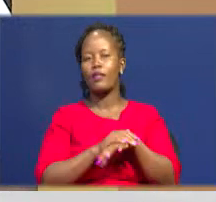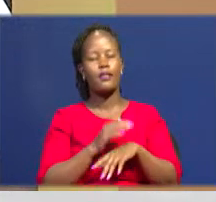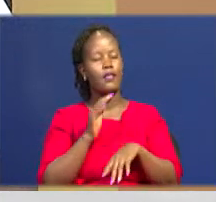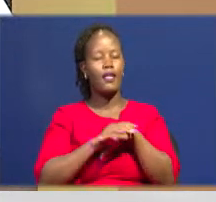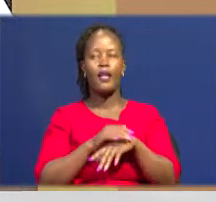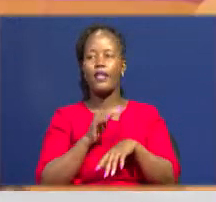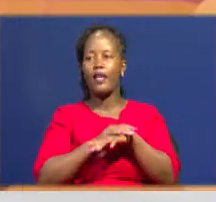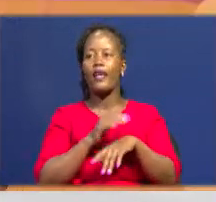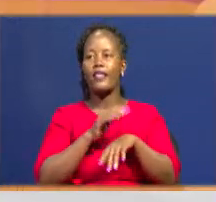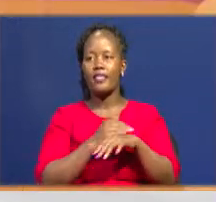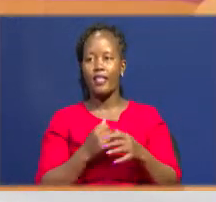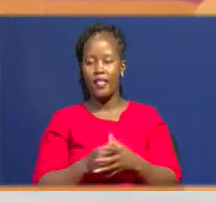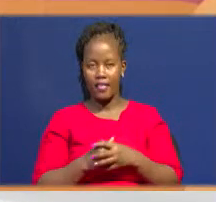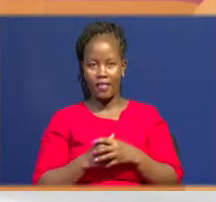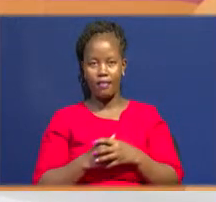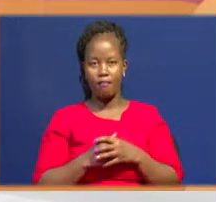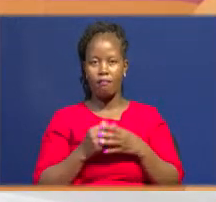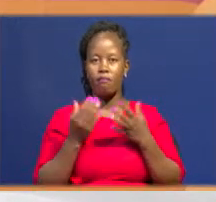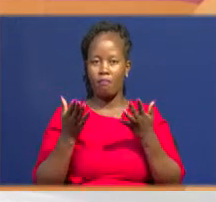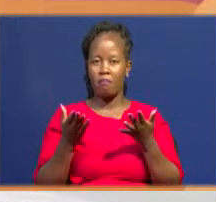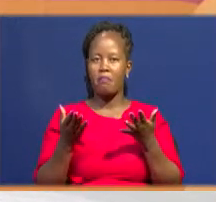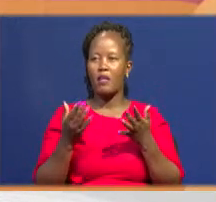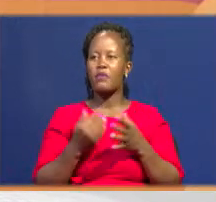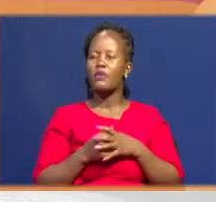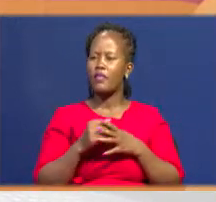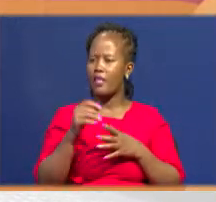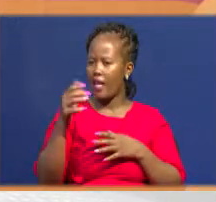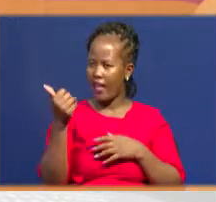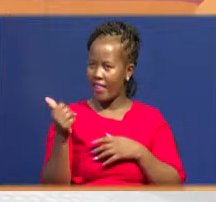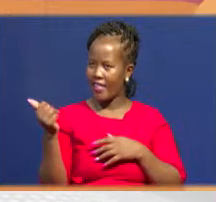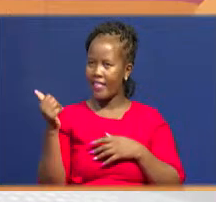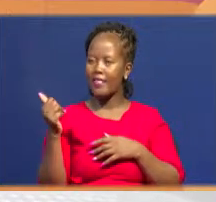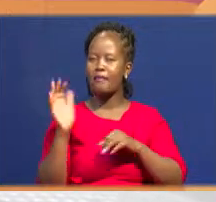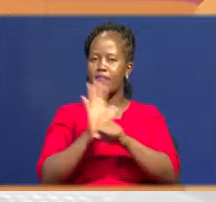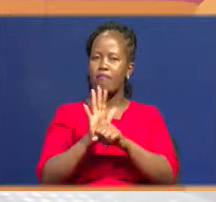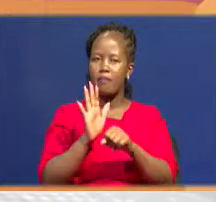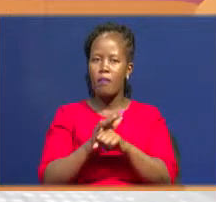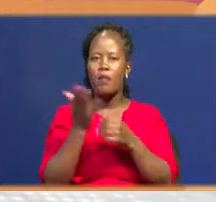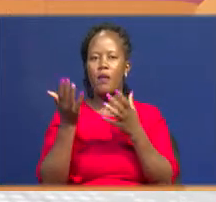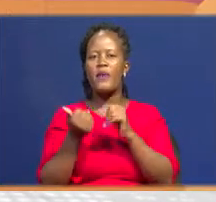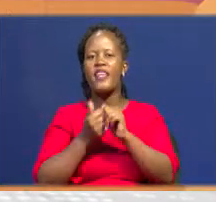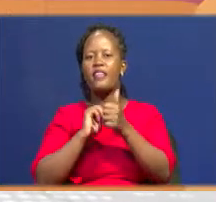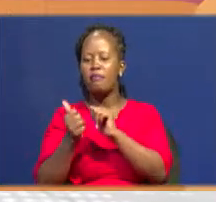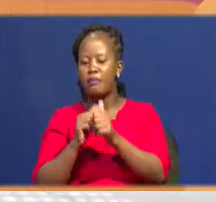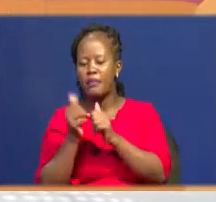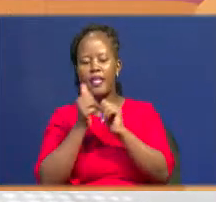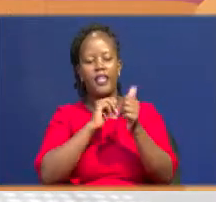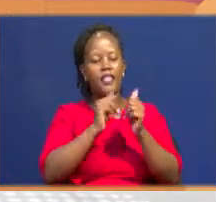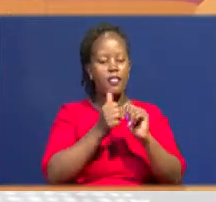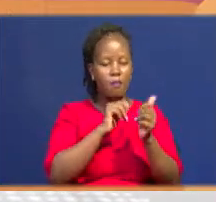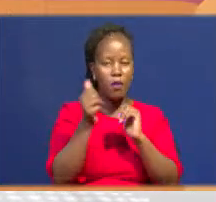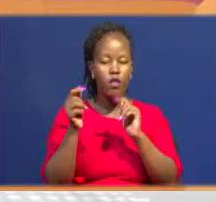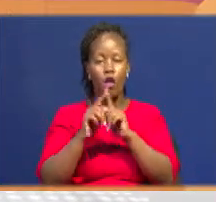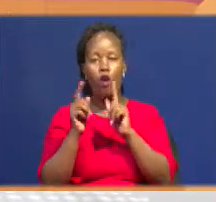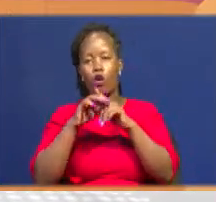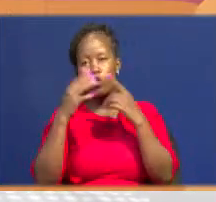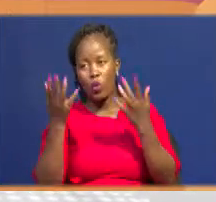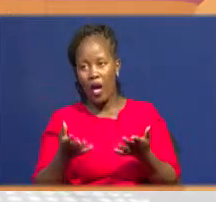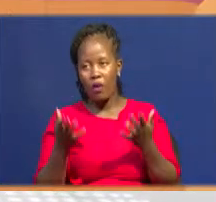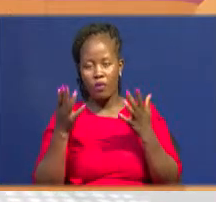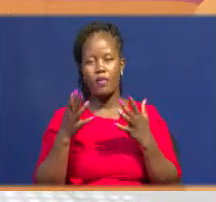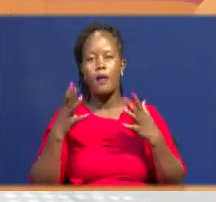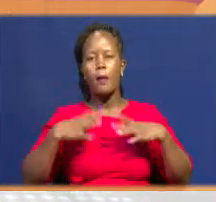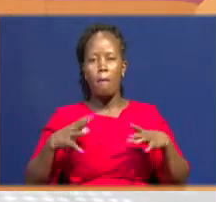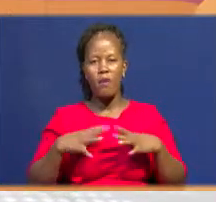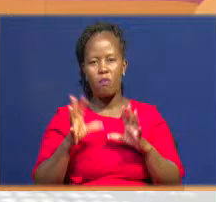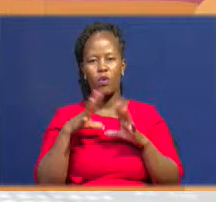exciting. Well, let me come to you, Susan. And, you know, when you see some of these sports and how athletes, you know, adapt to